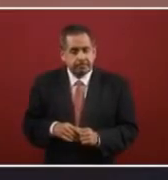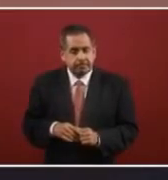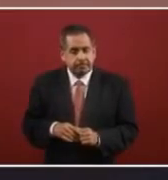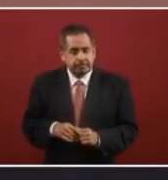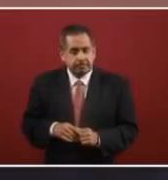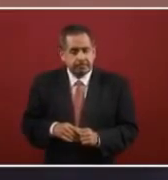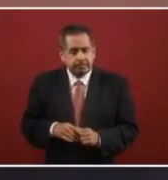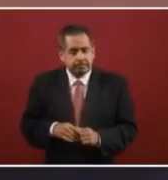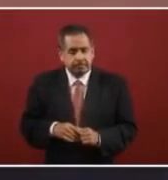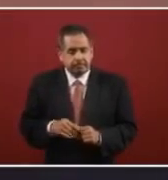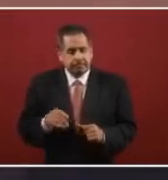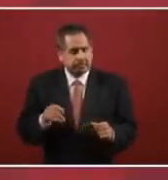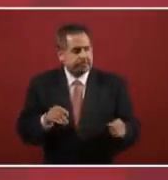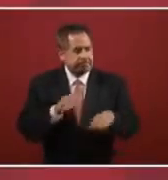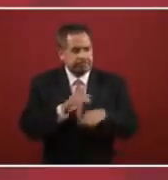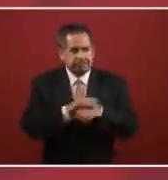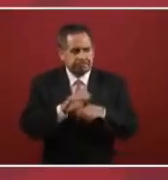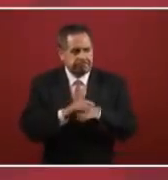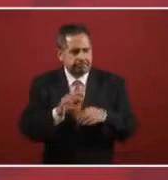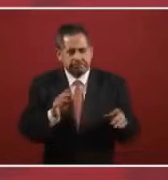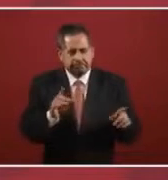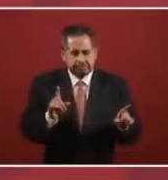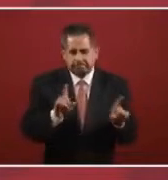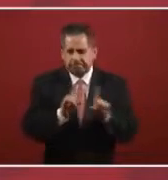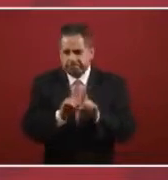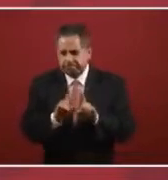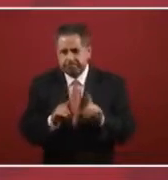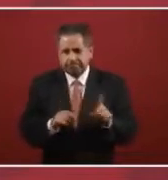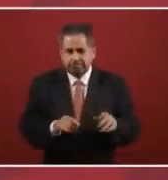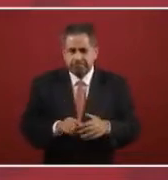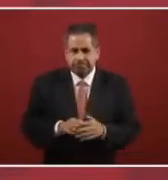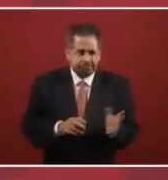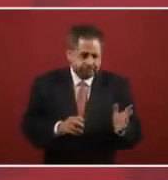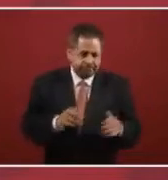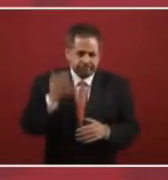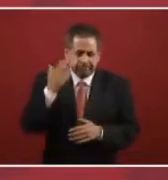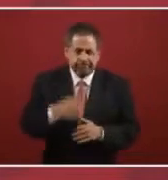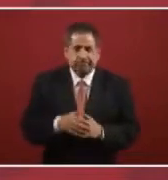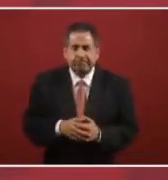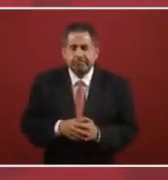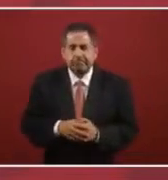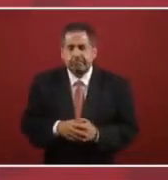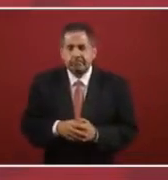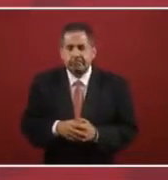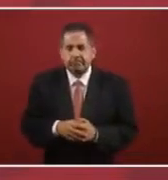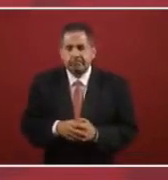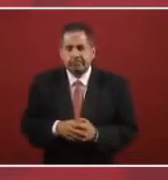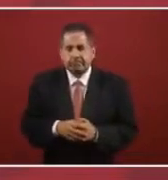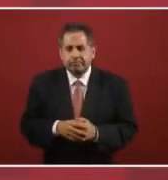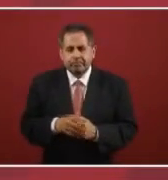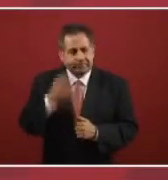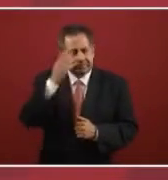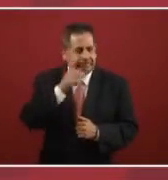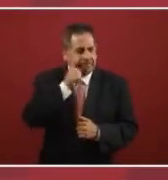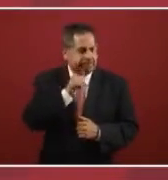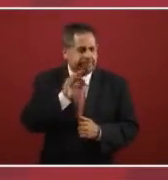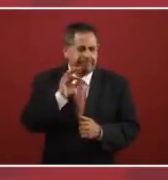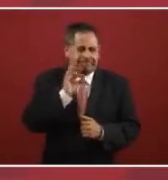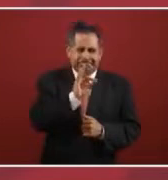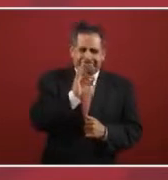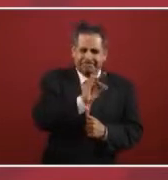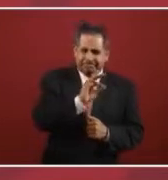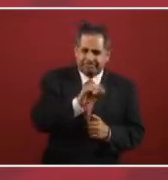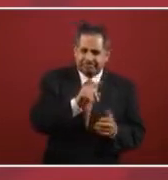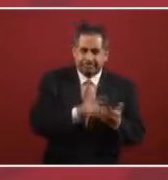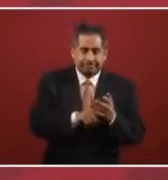Y lo encampanaron al amigo, ¿no? And so they got his friend, and Como son sacan. you know how they